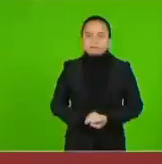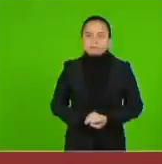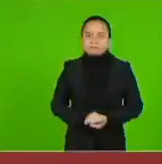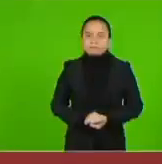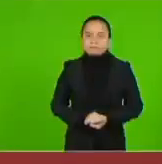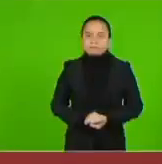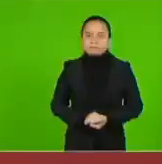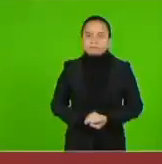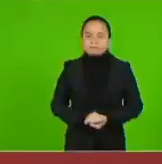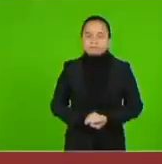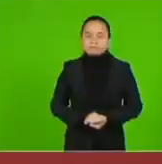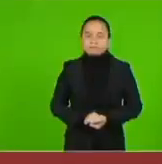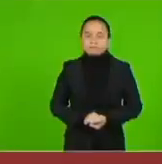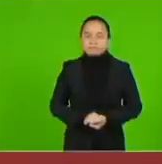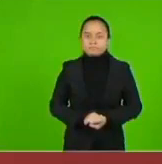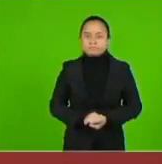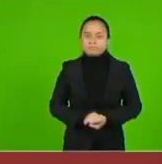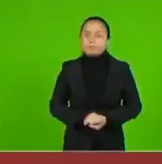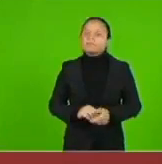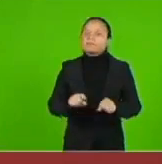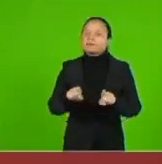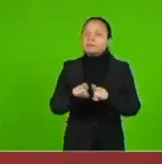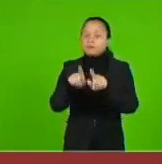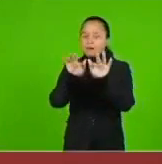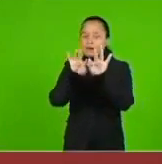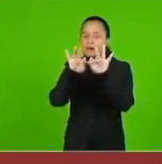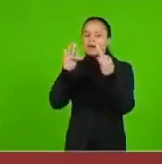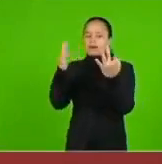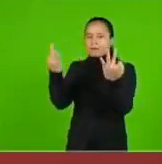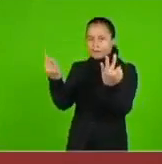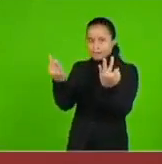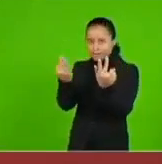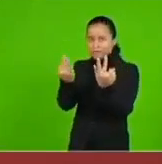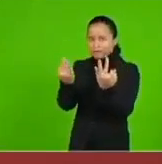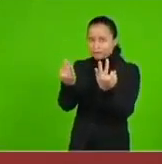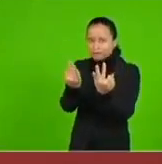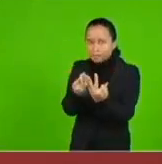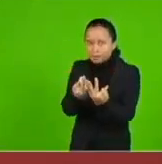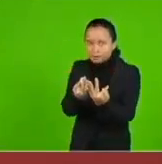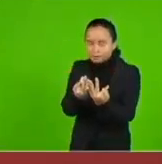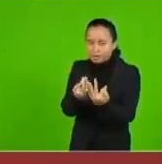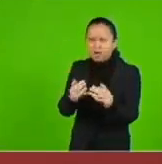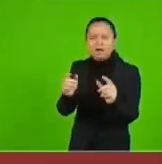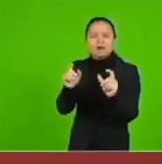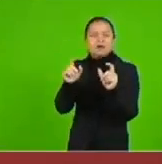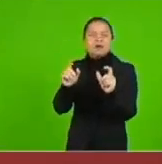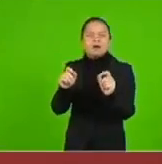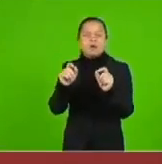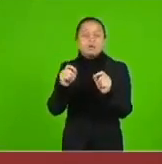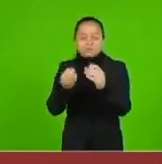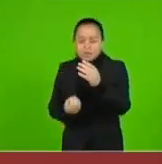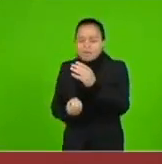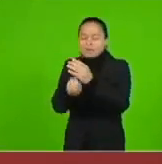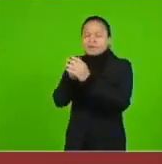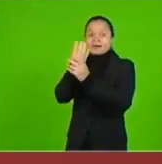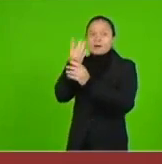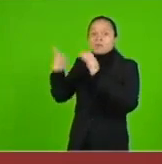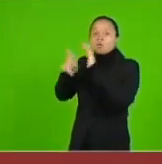The family. The family is an institution that has been established by God,